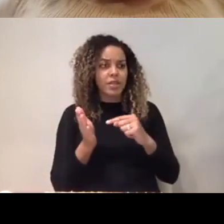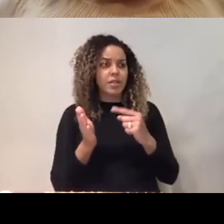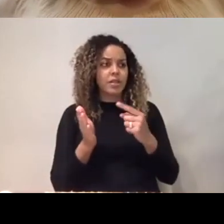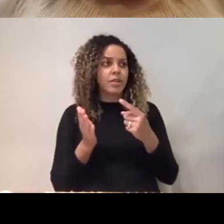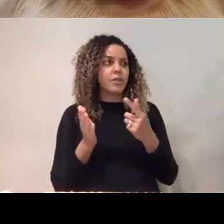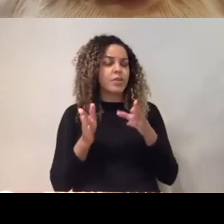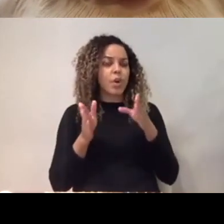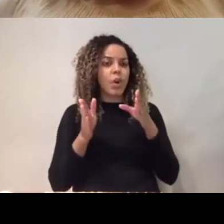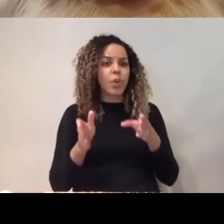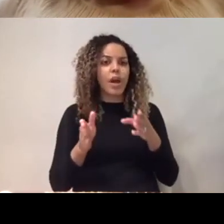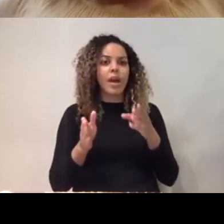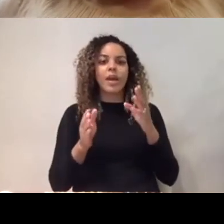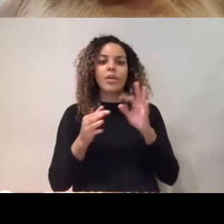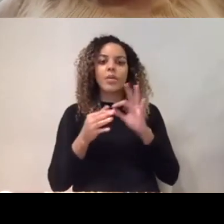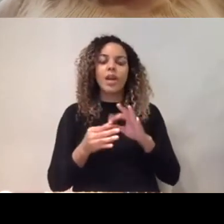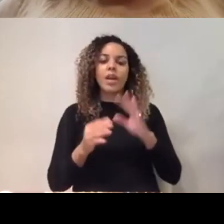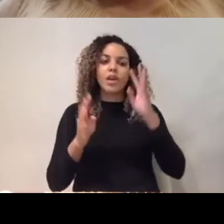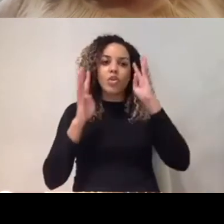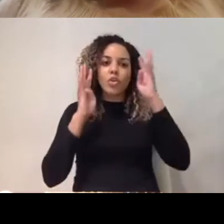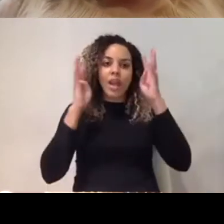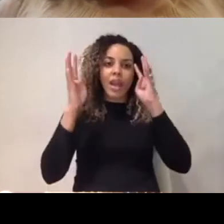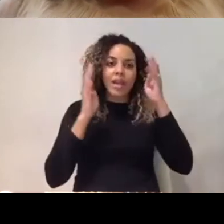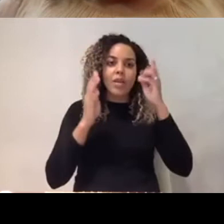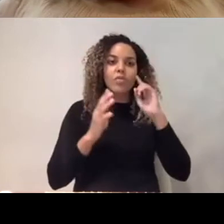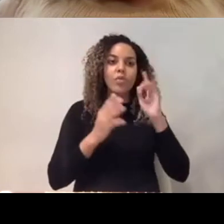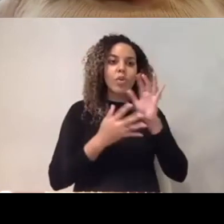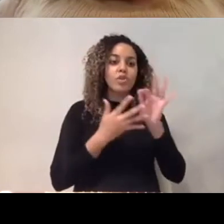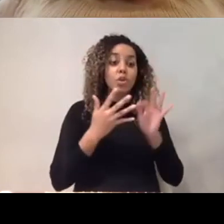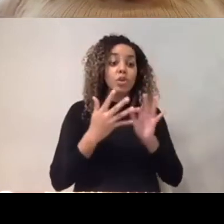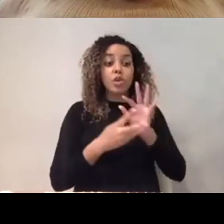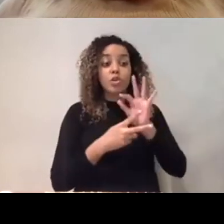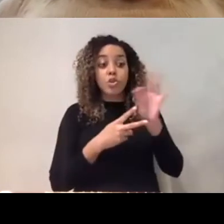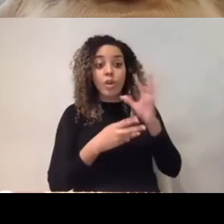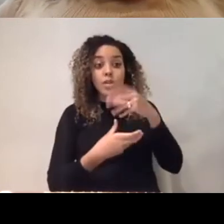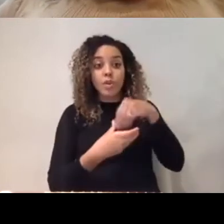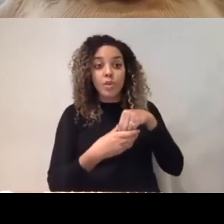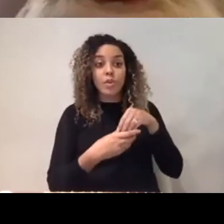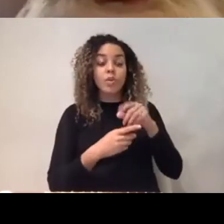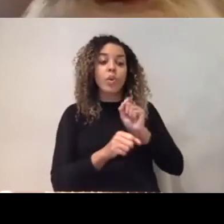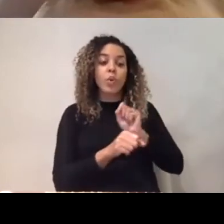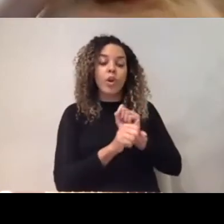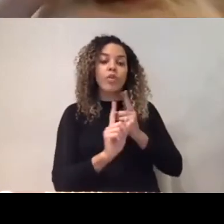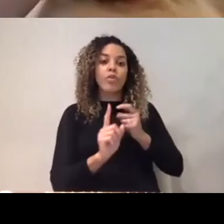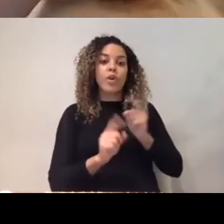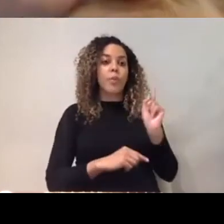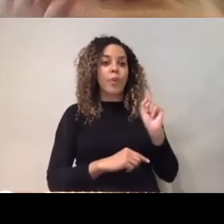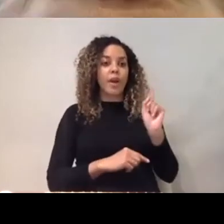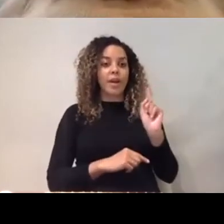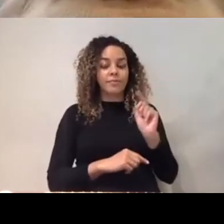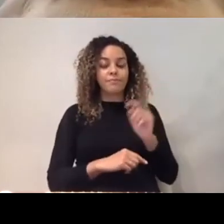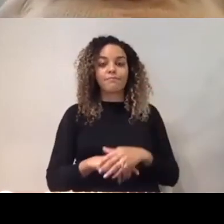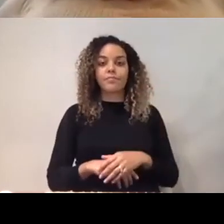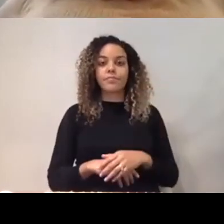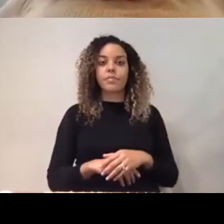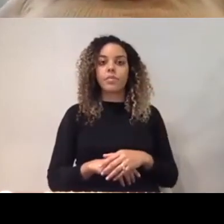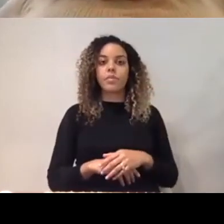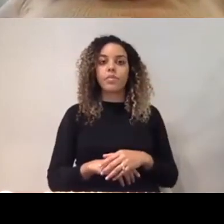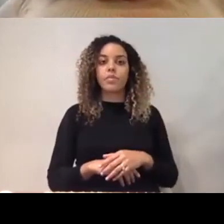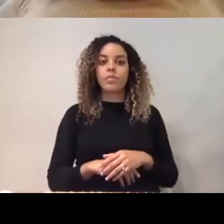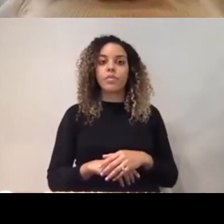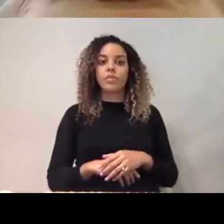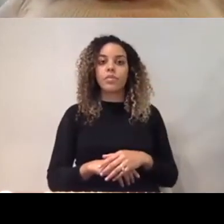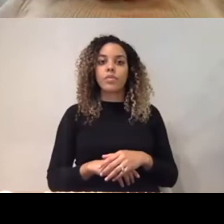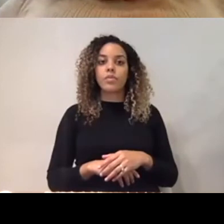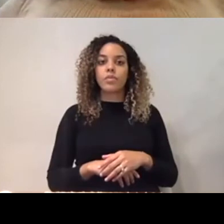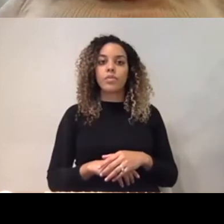great for choice, and choice in your workspace is one of them. And as we heard in previous panels, whether it's writing